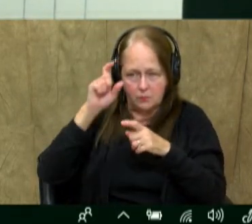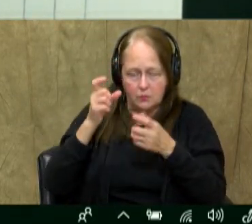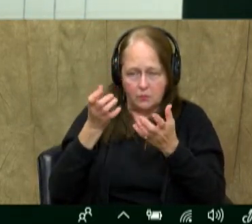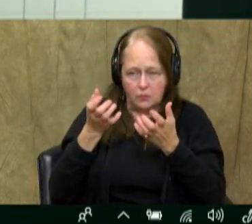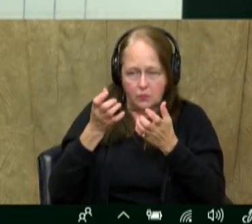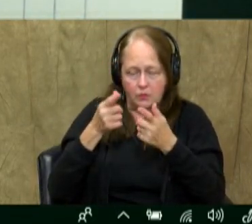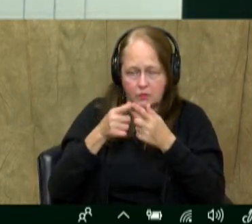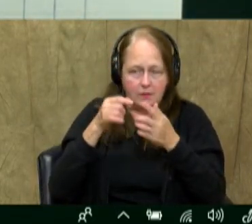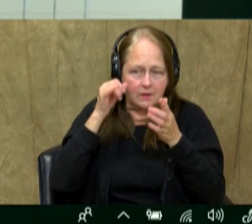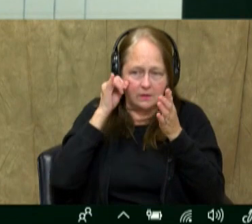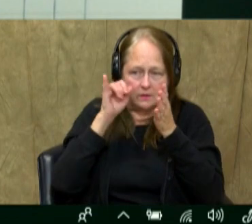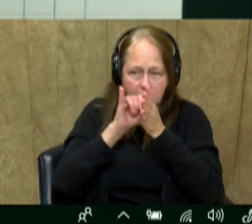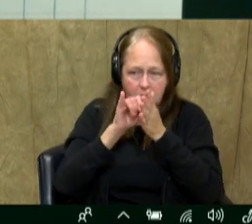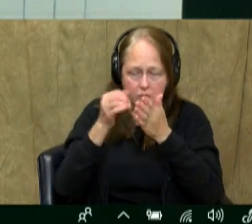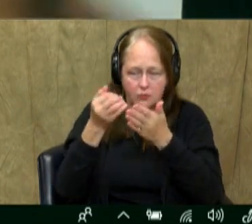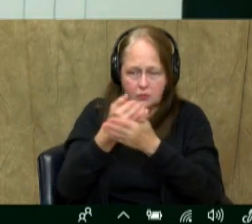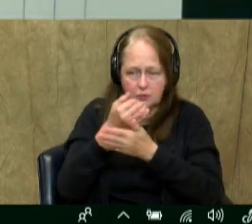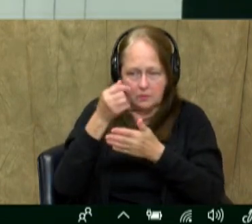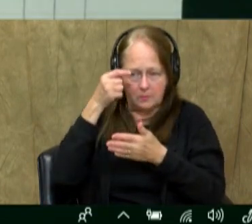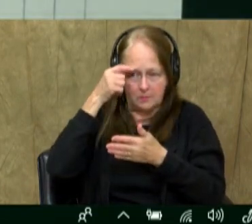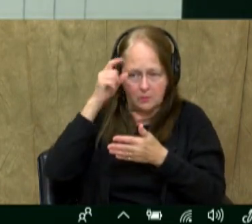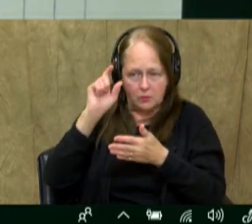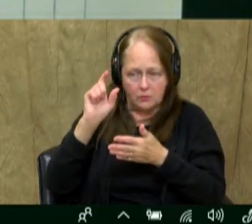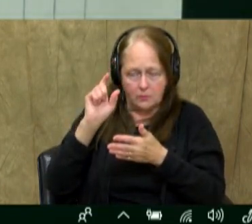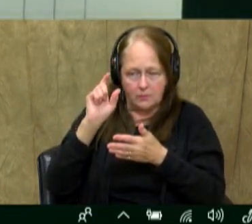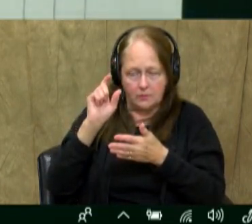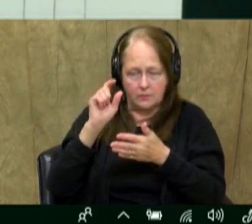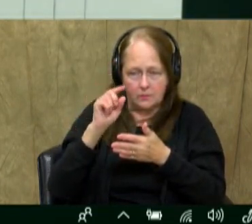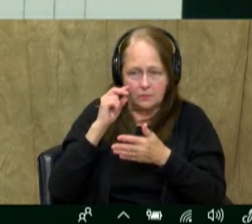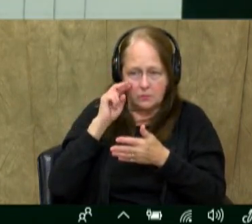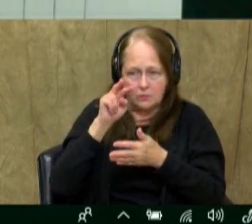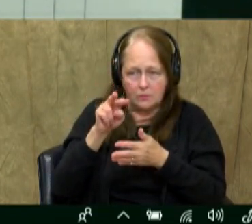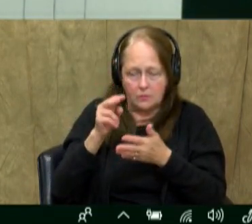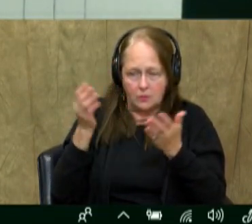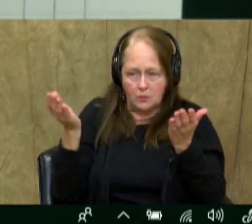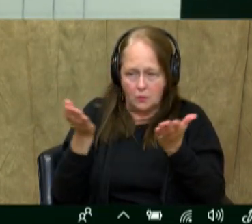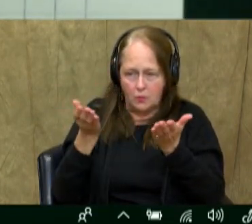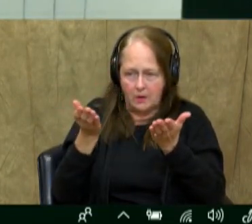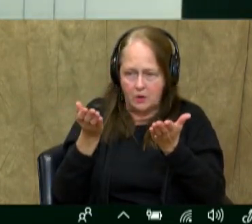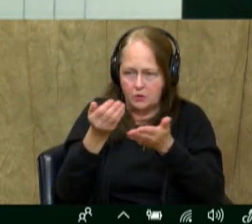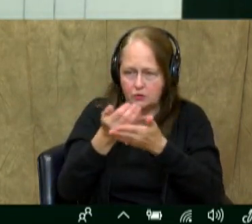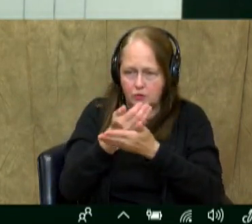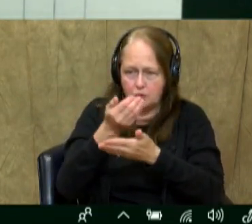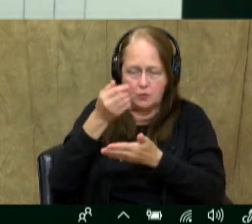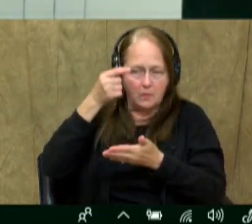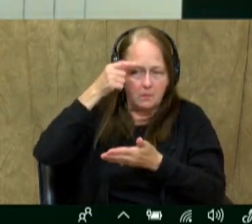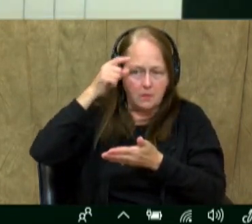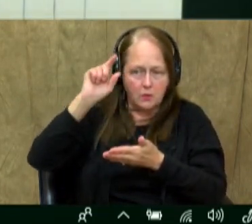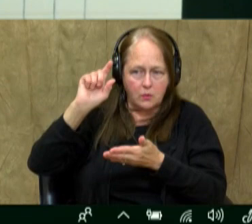identify always is new moon. Look at that diagram and say, where is new moon? How